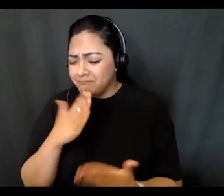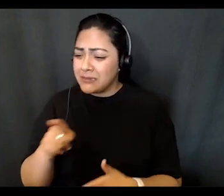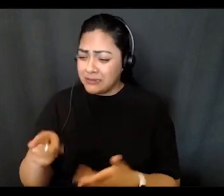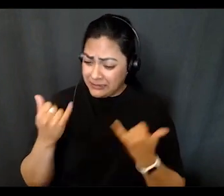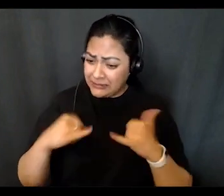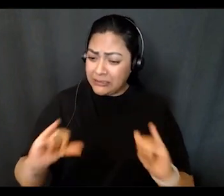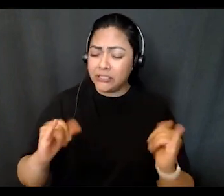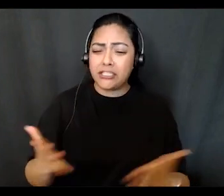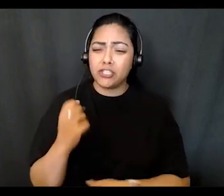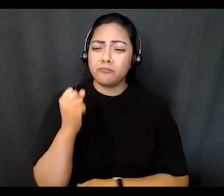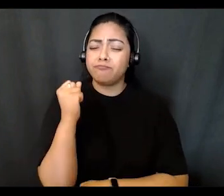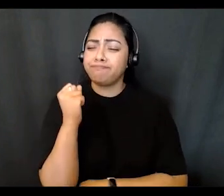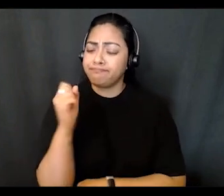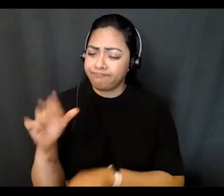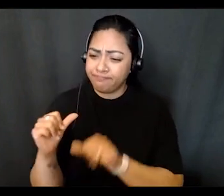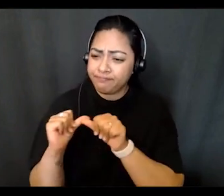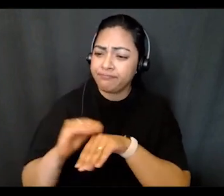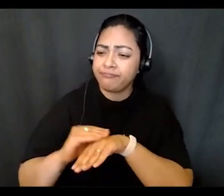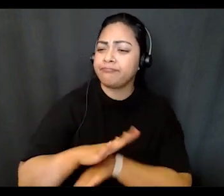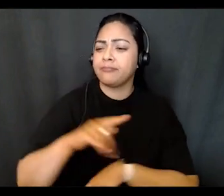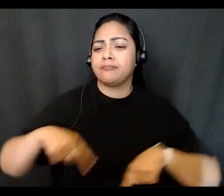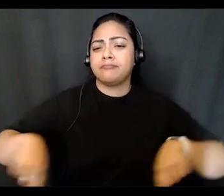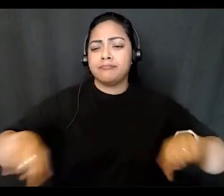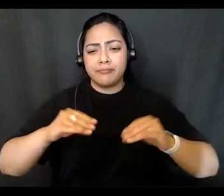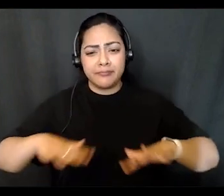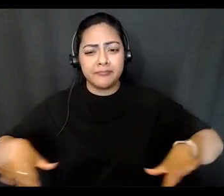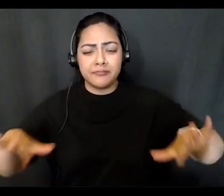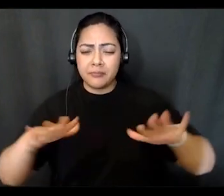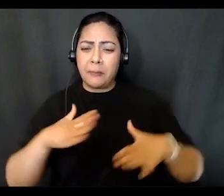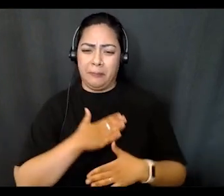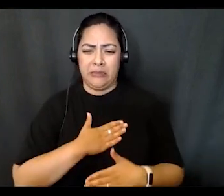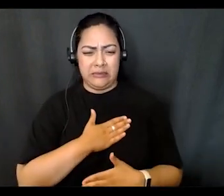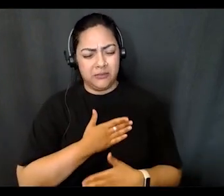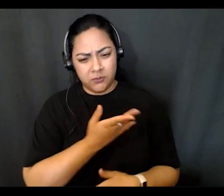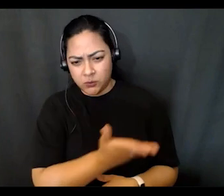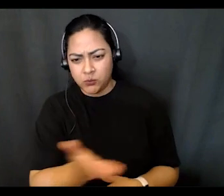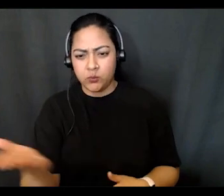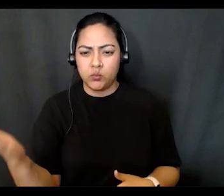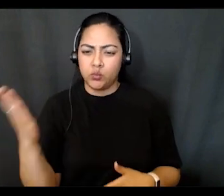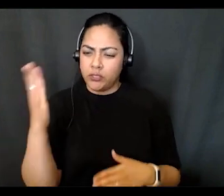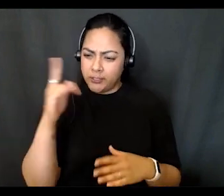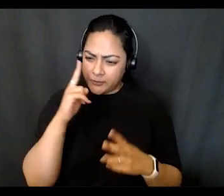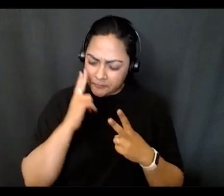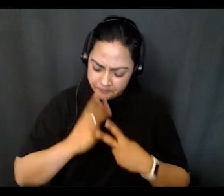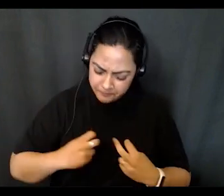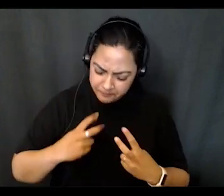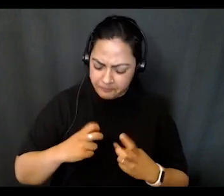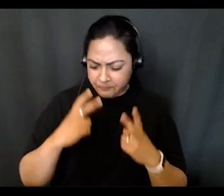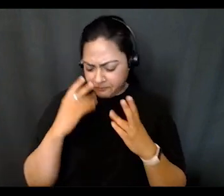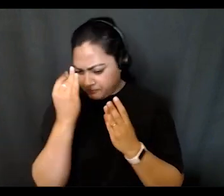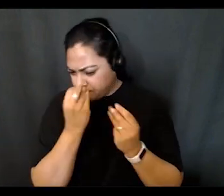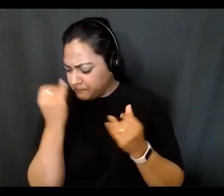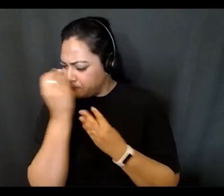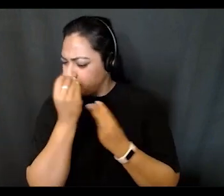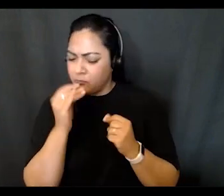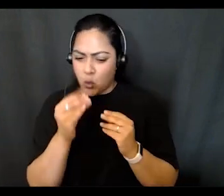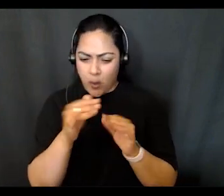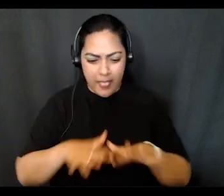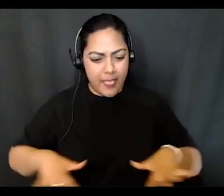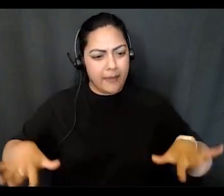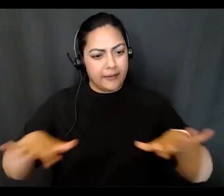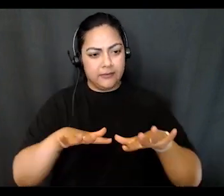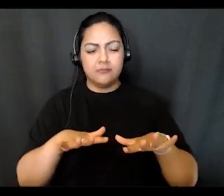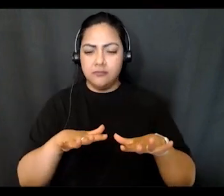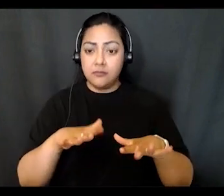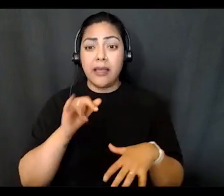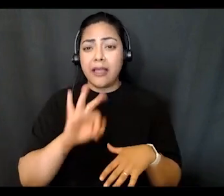our nation. I welcome you to reflect on the lands where you are joining from today, and if you're unfamiliar with what territory you